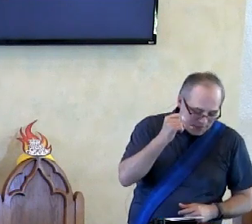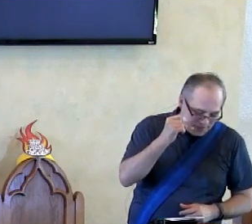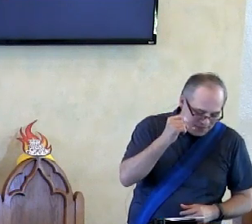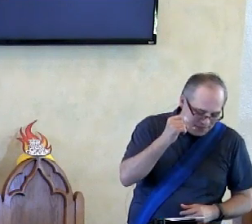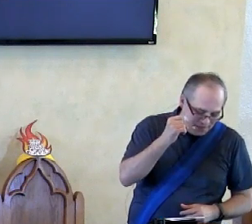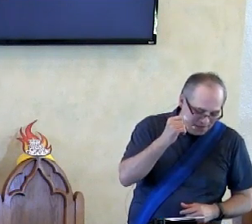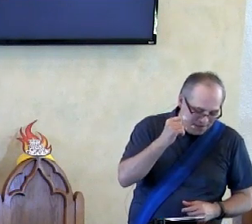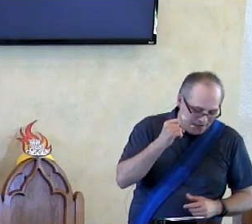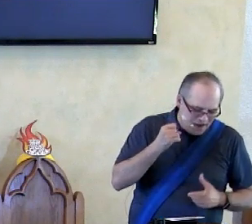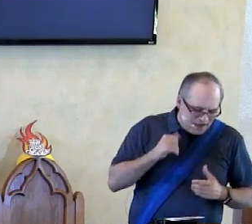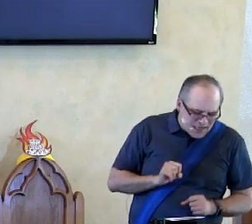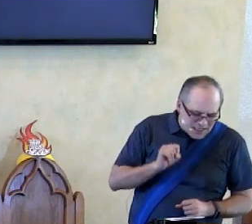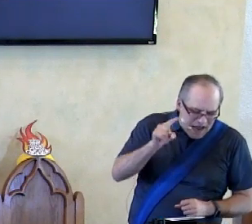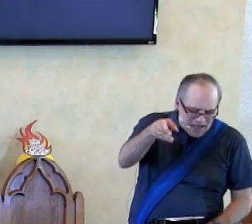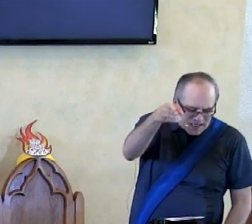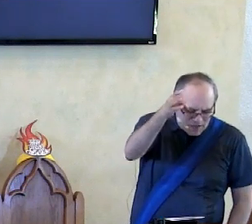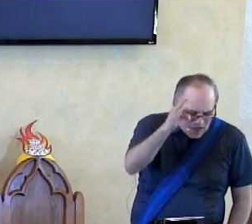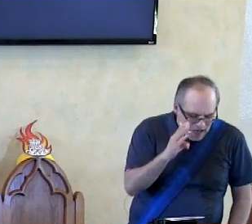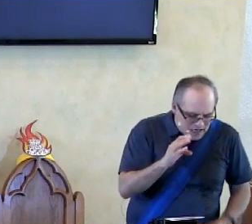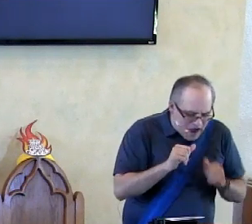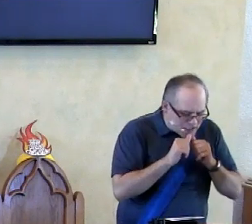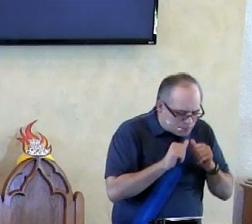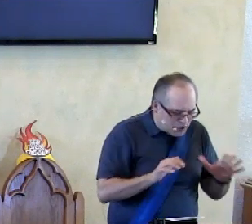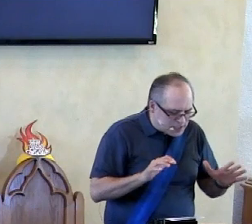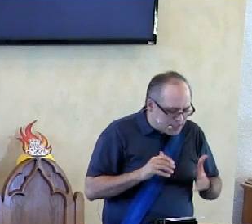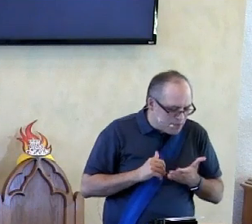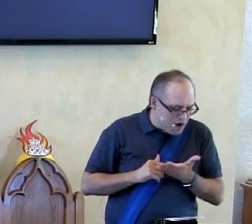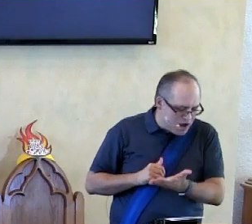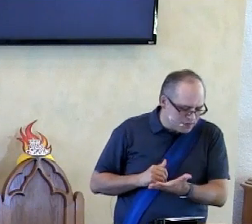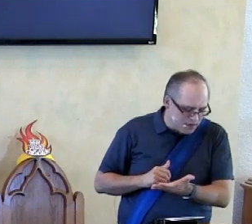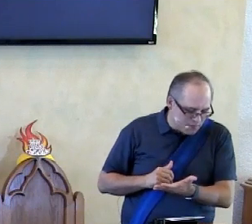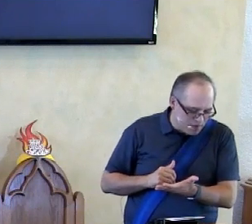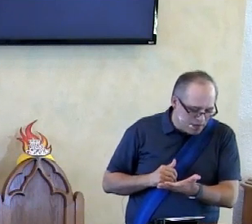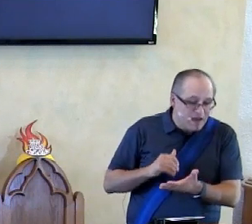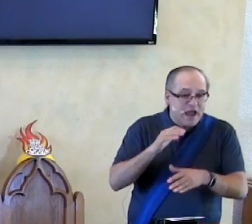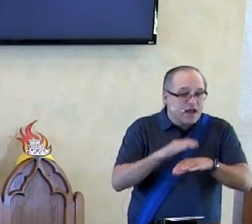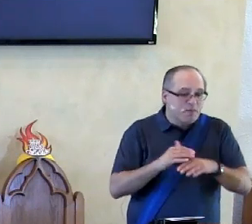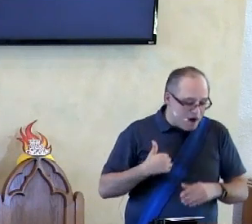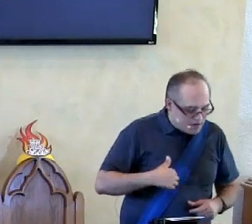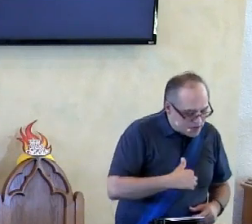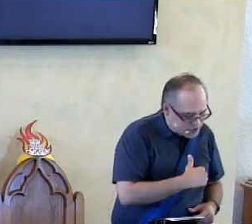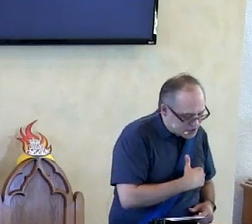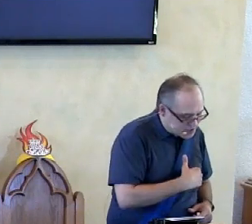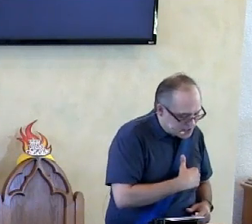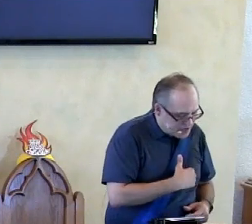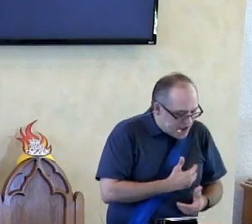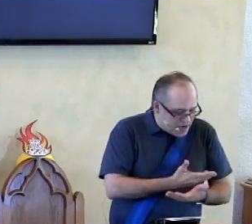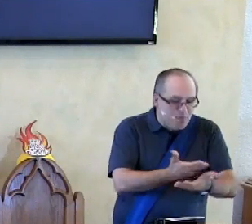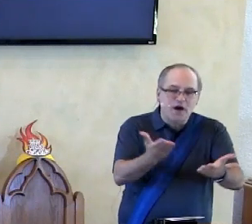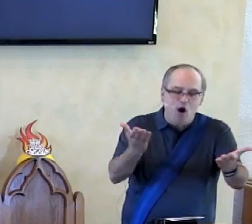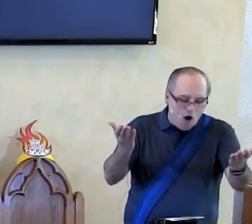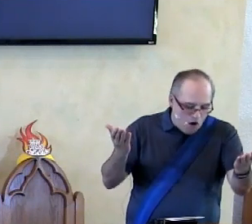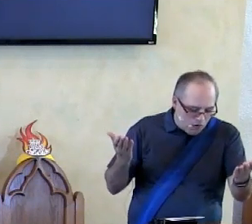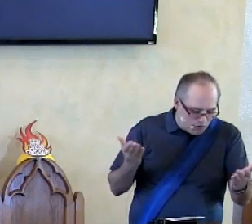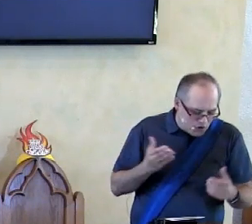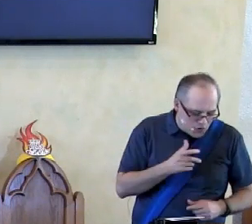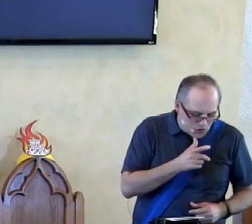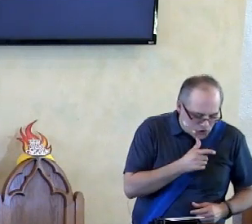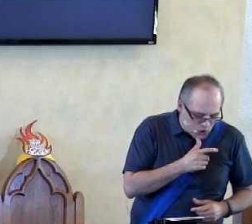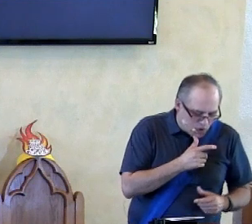sacrament. Let us ask God's blessing upon them and upon us and upon